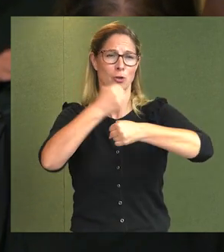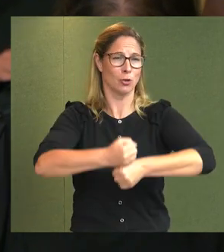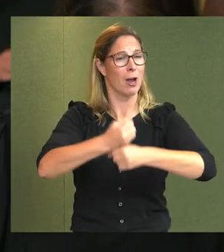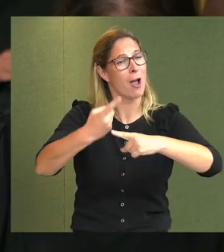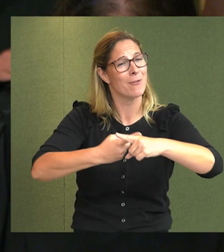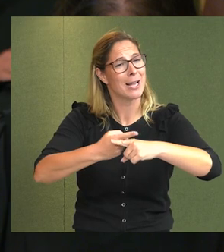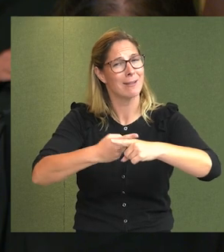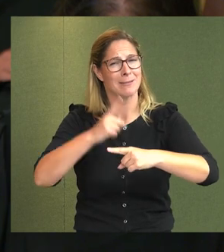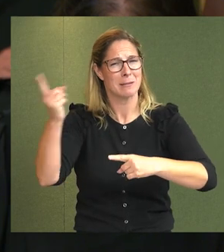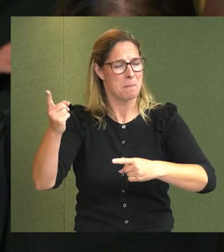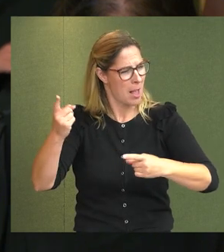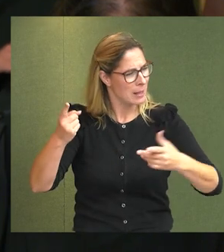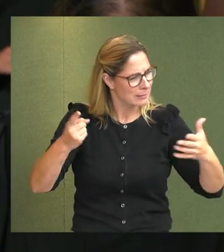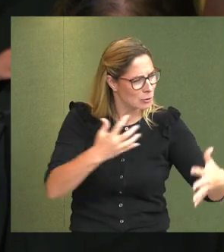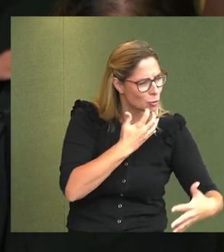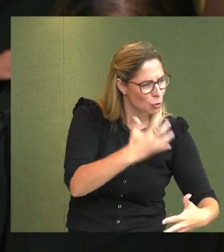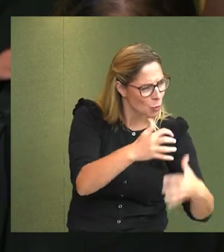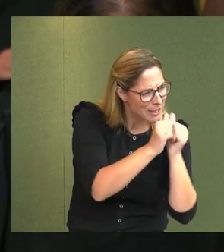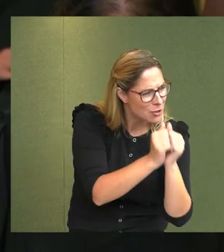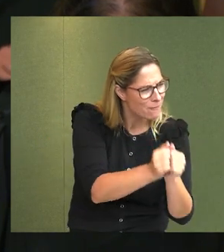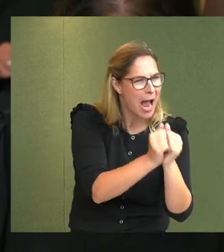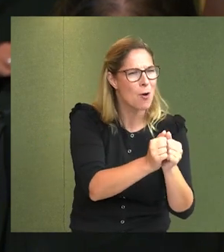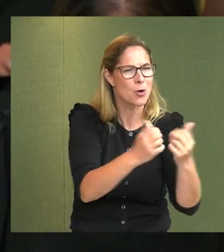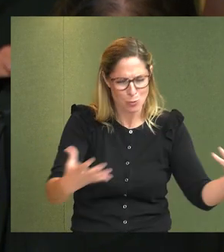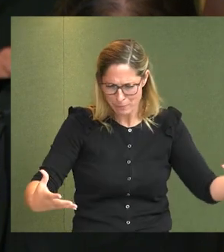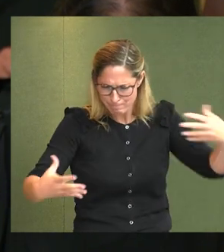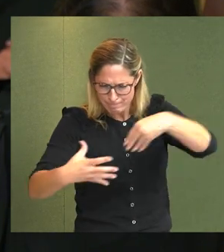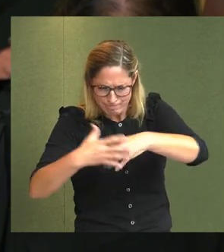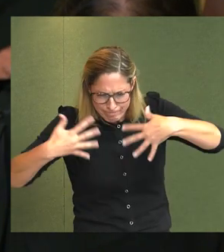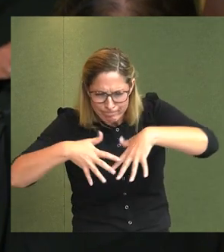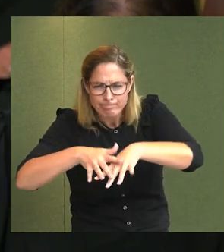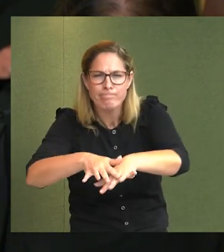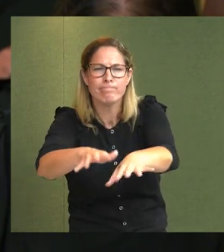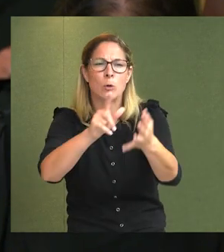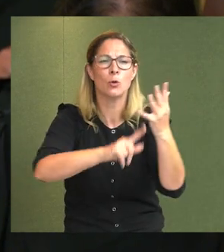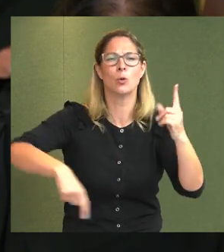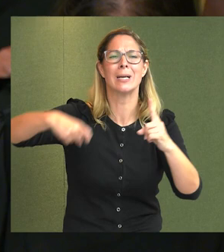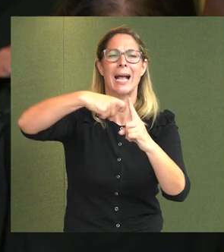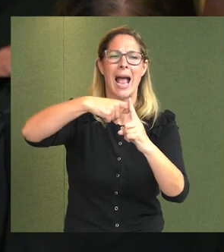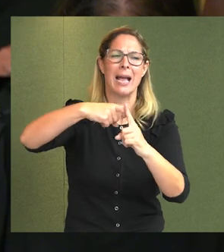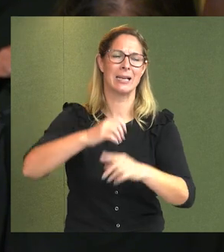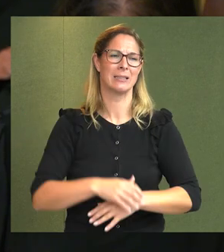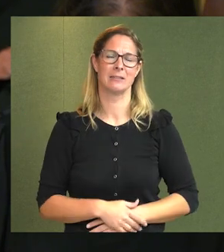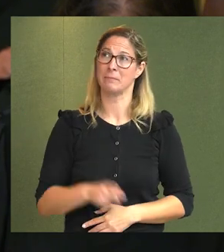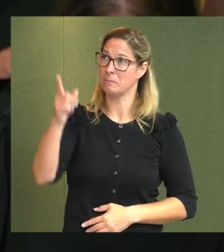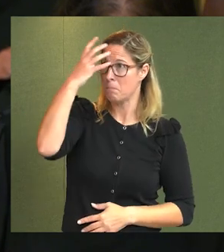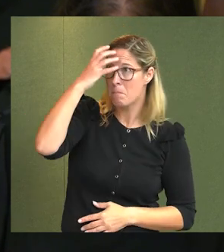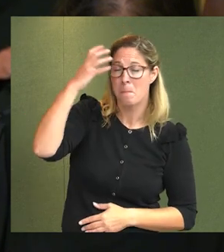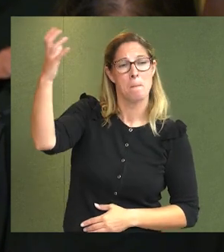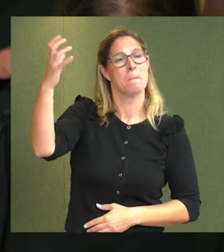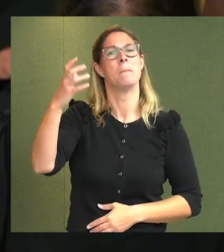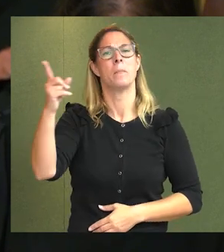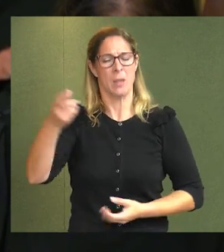that our Jewish values are expressed within the Britishness that Her Majesty Queen Elizabeth articulated and